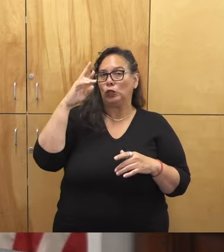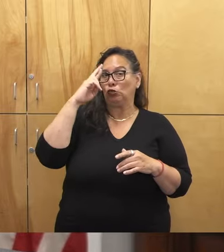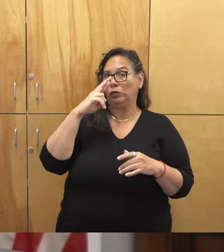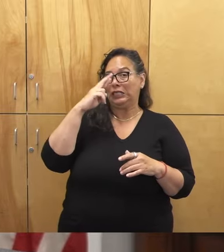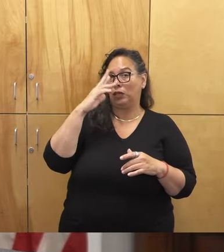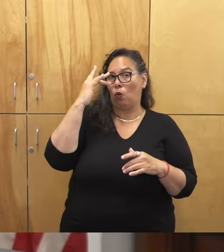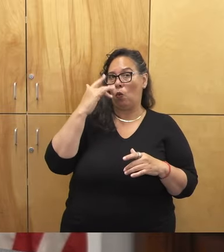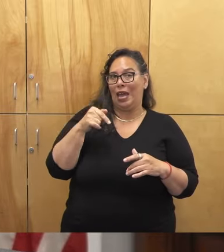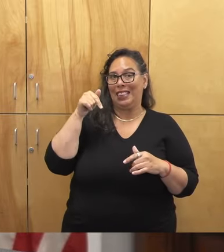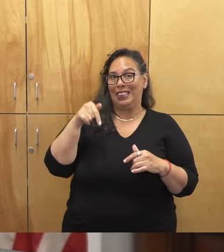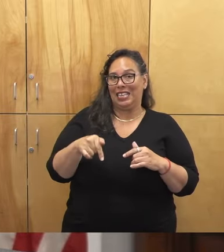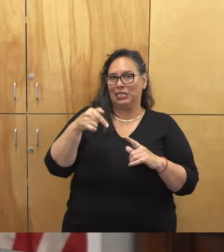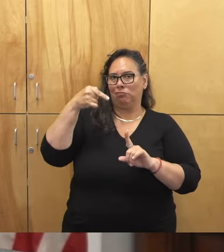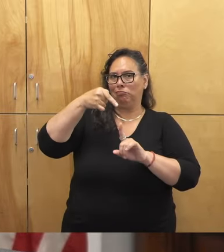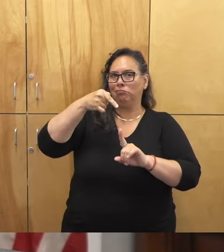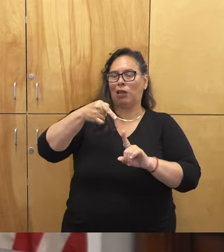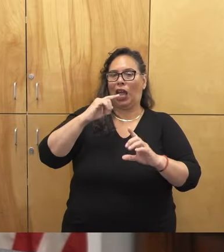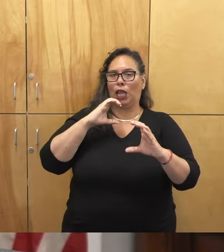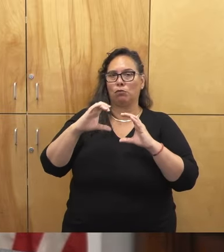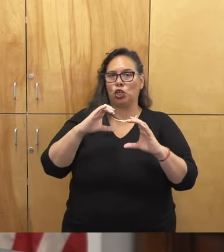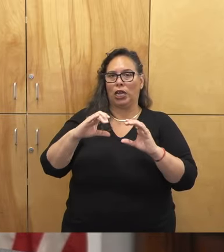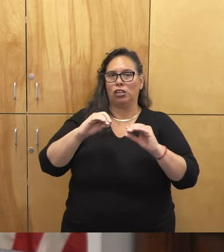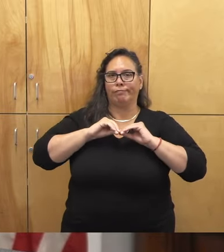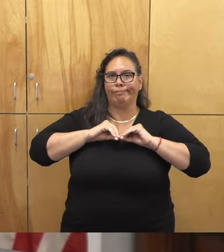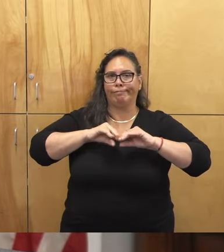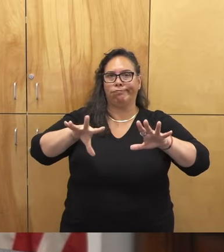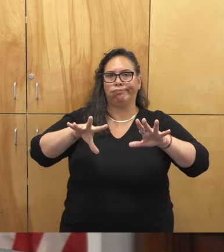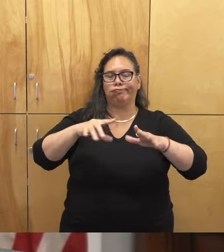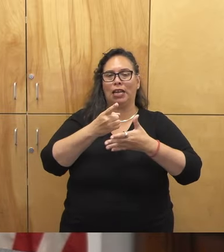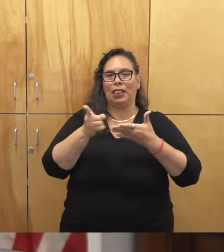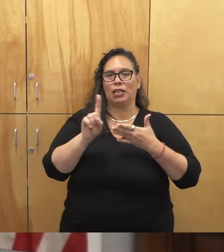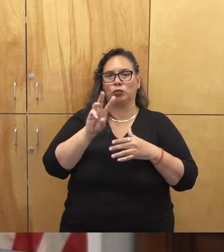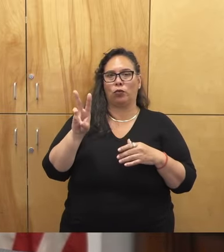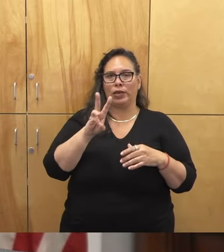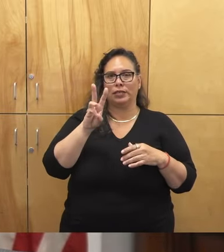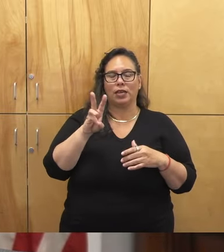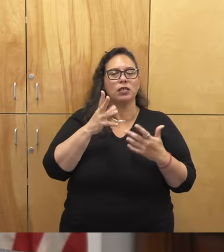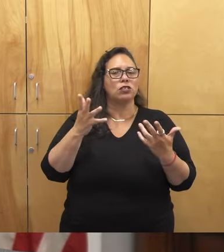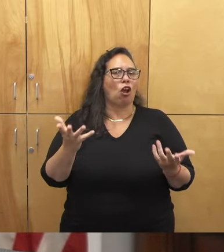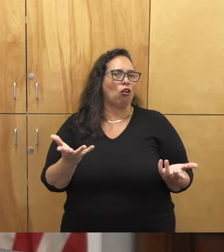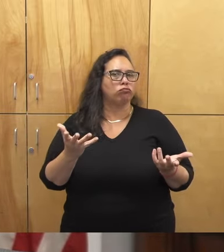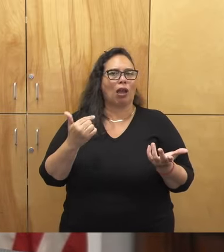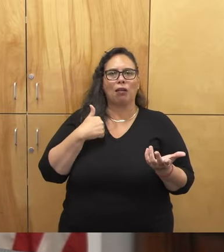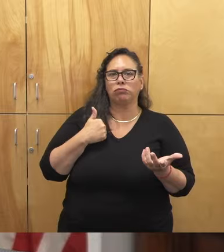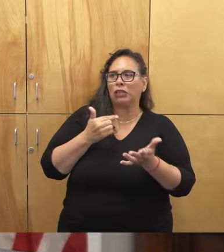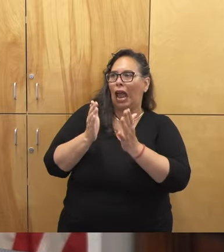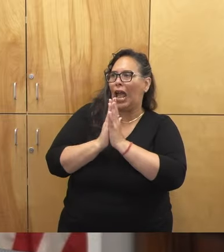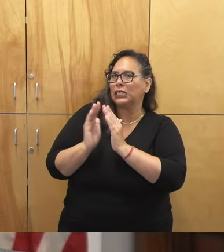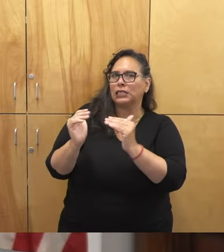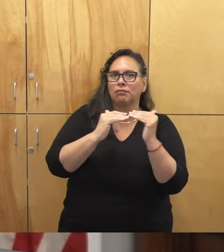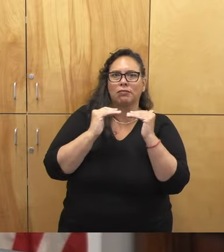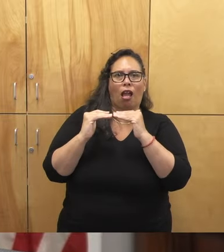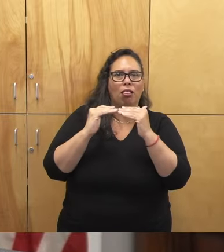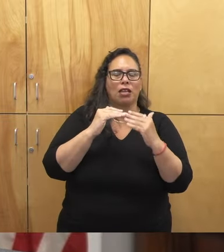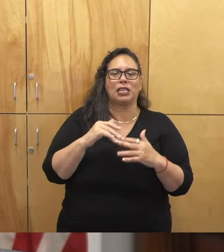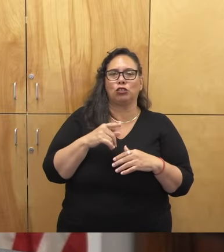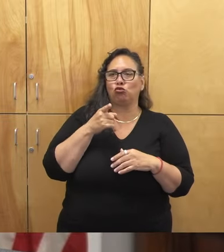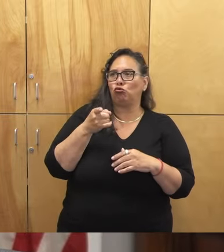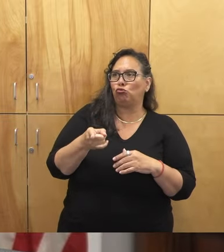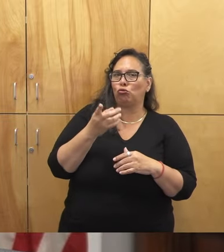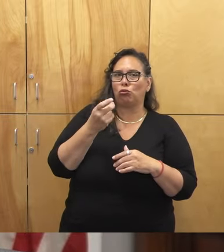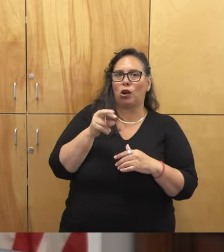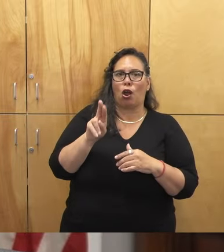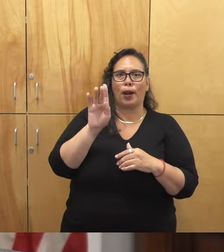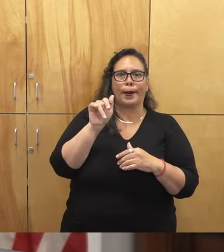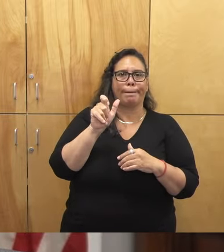this communication needed to go out last Wednesday. So just putting it out to my colleagues, to you, Dr. Baker, our thoughts